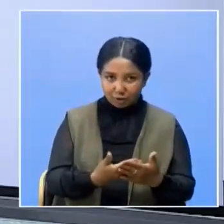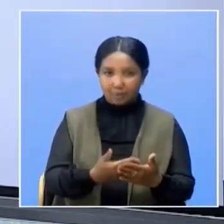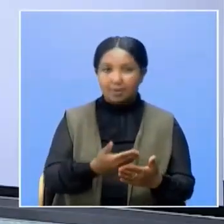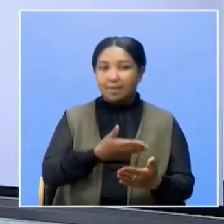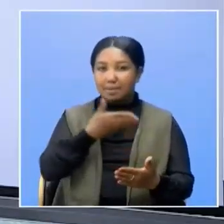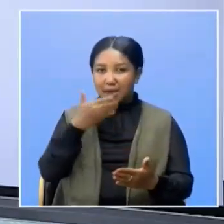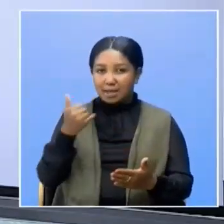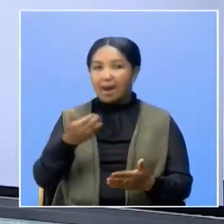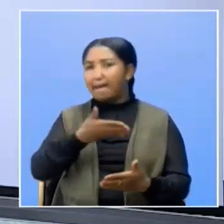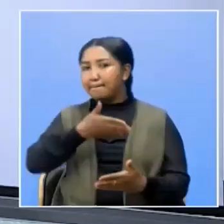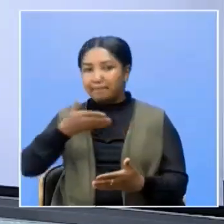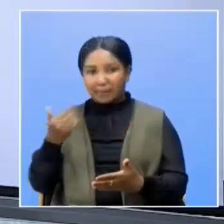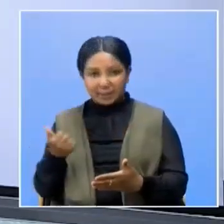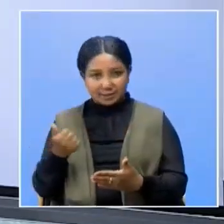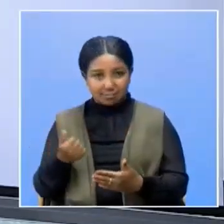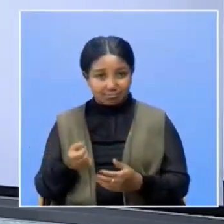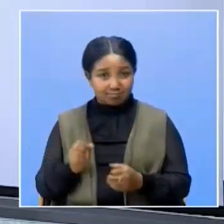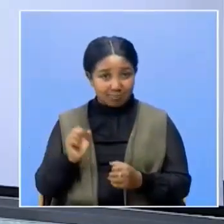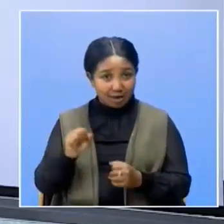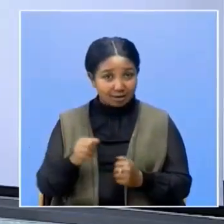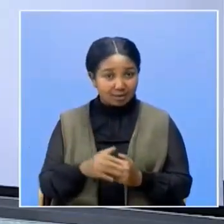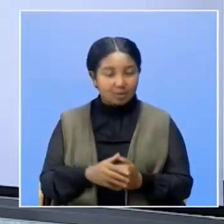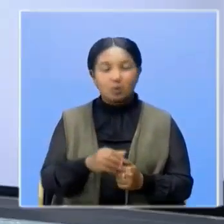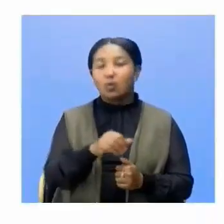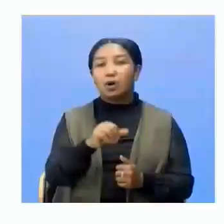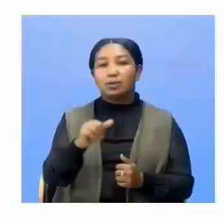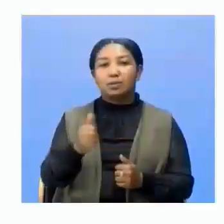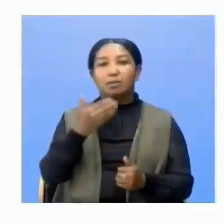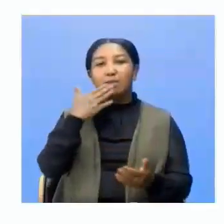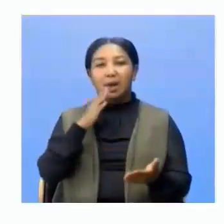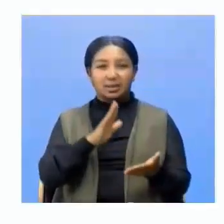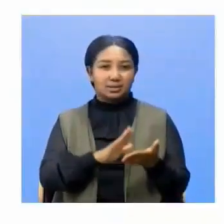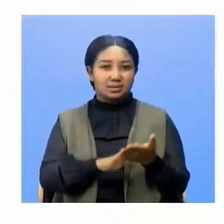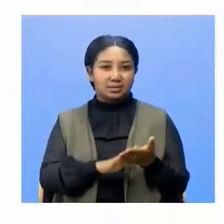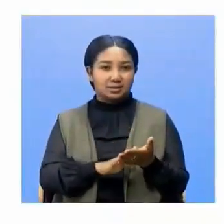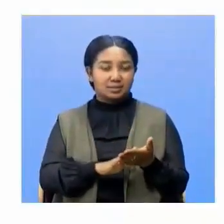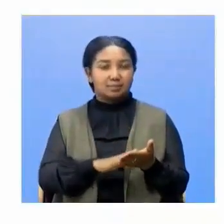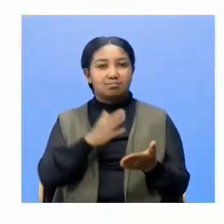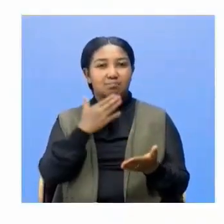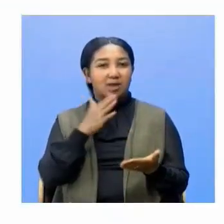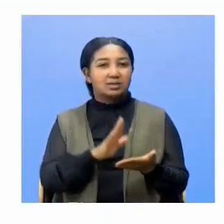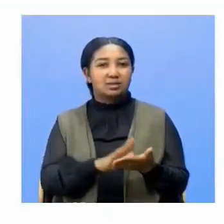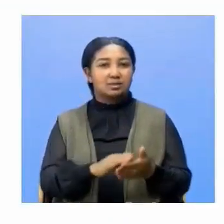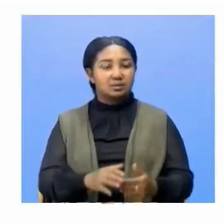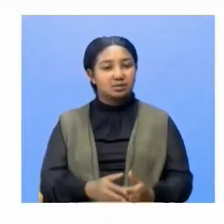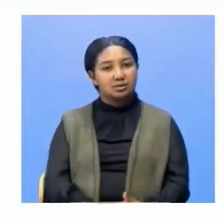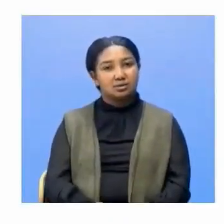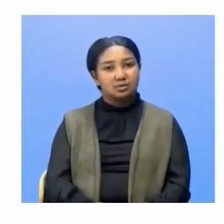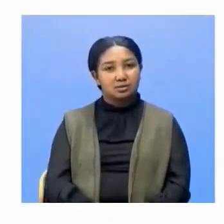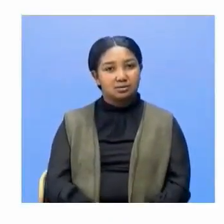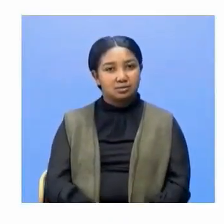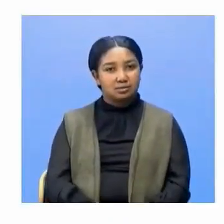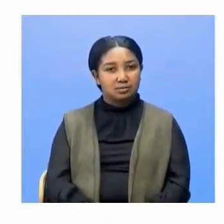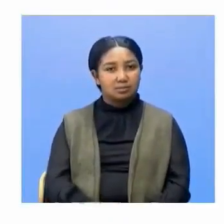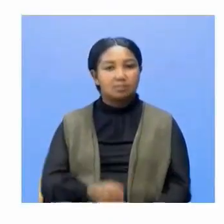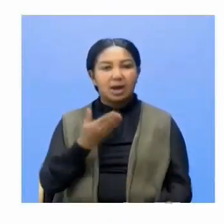better, best. Right? How about bad? Bad.